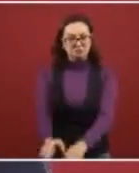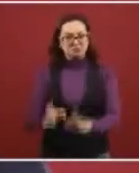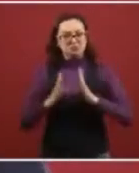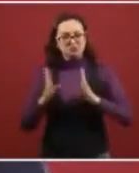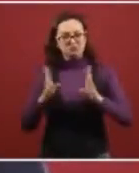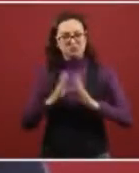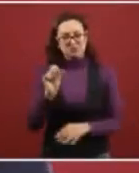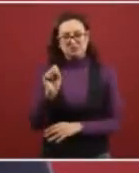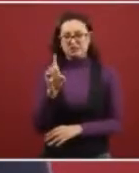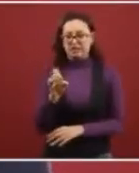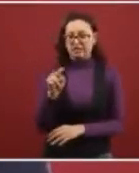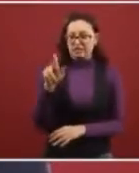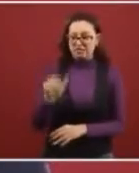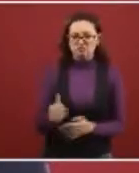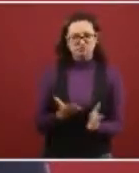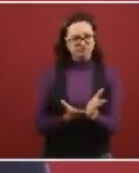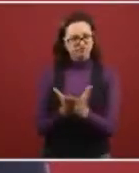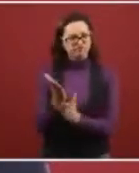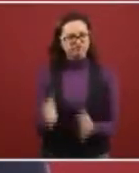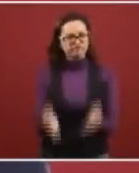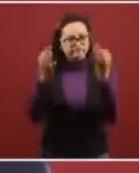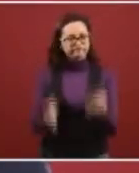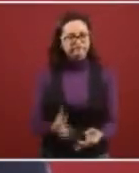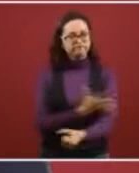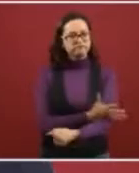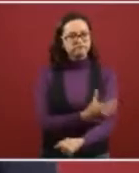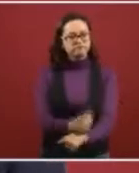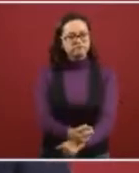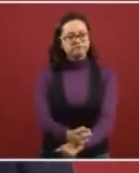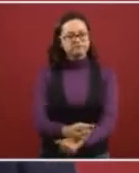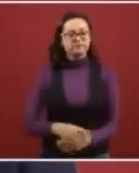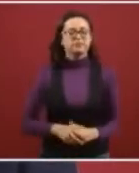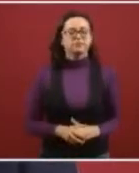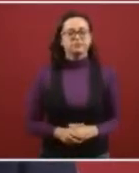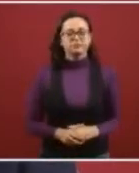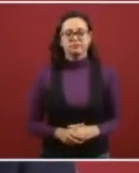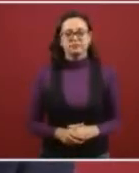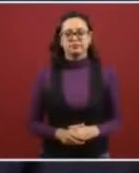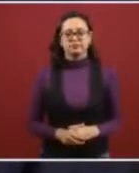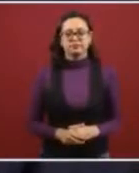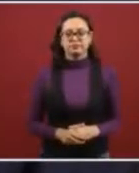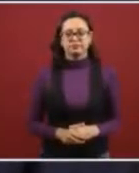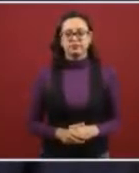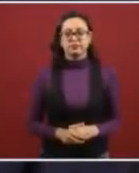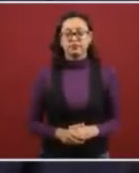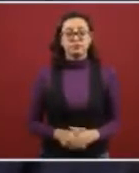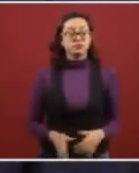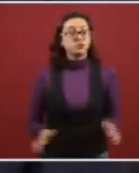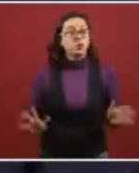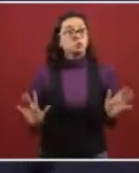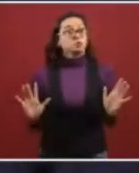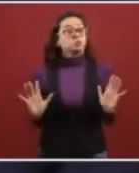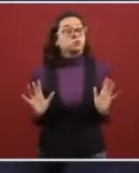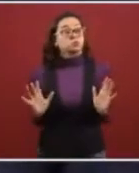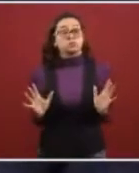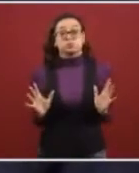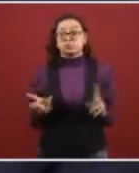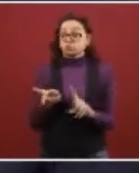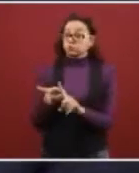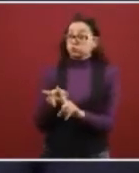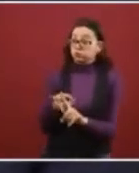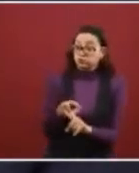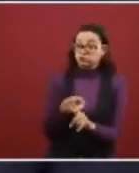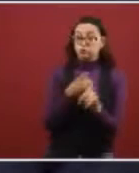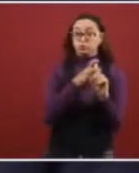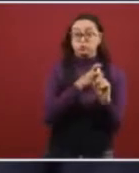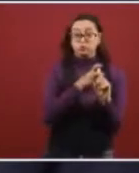of Defense attitude was of entonces, nada de que honesty desapareció, and acting correctly. Secuestró so